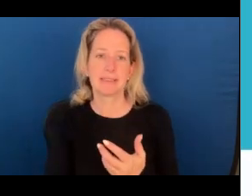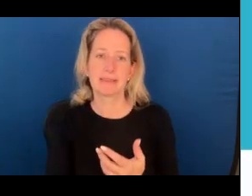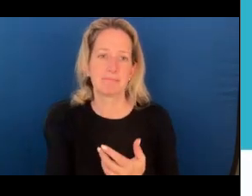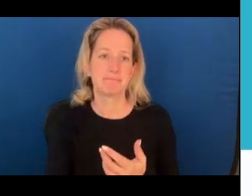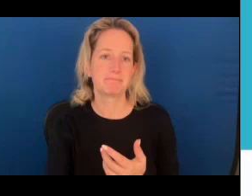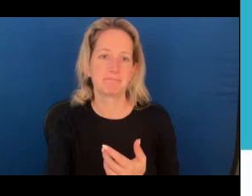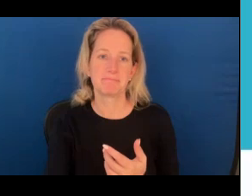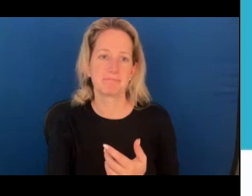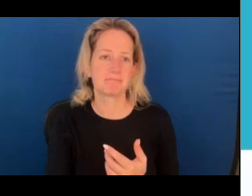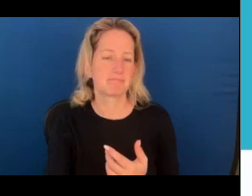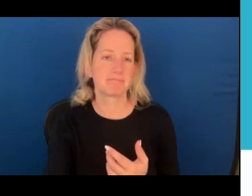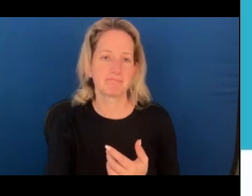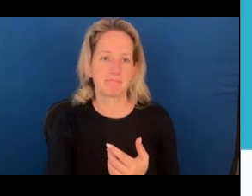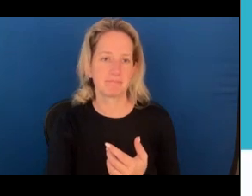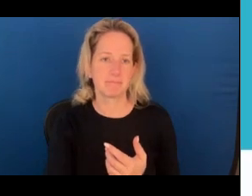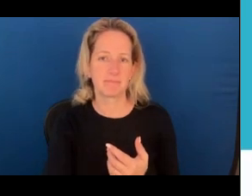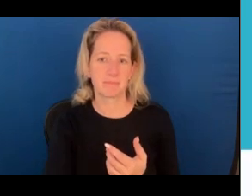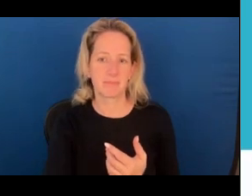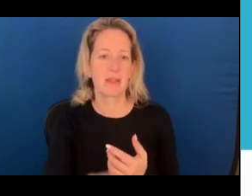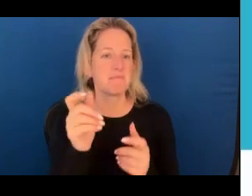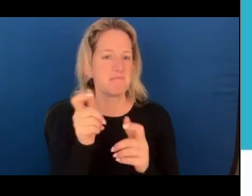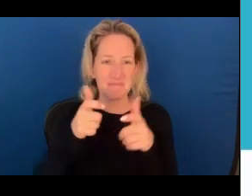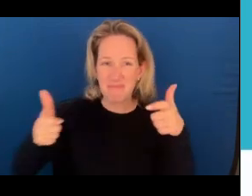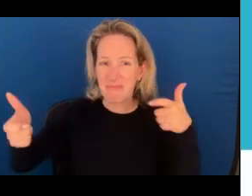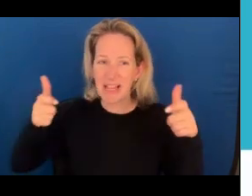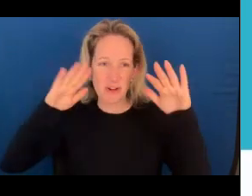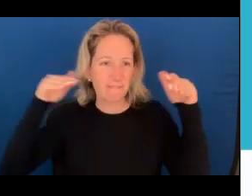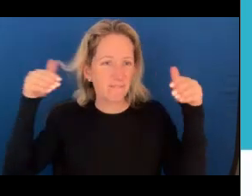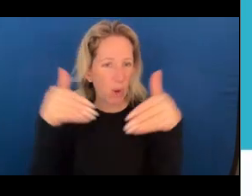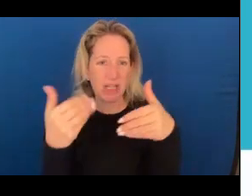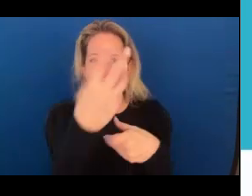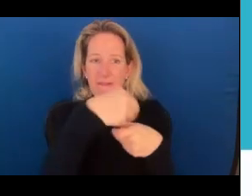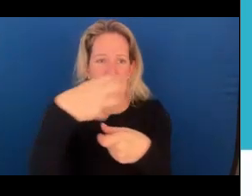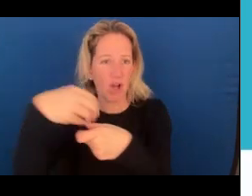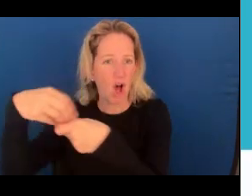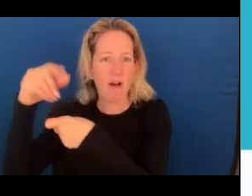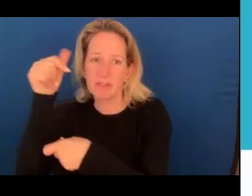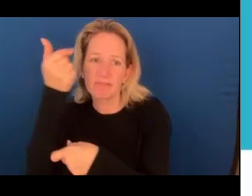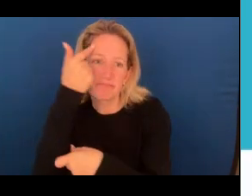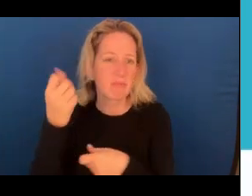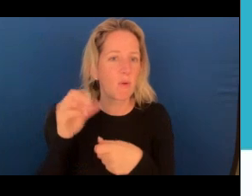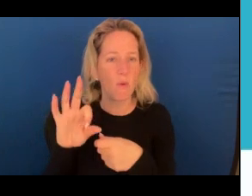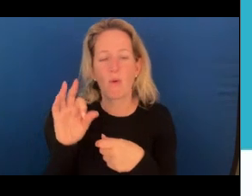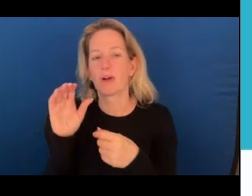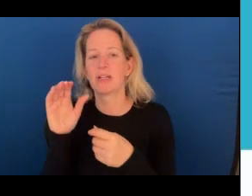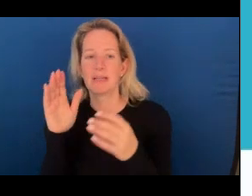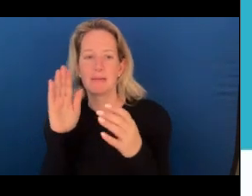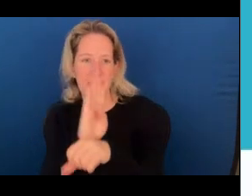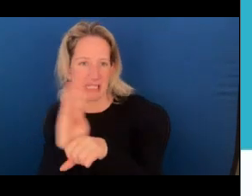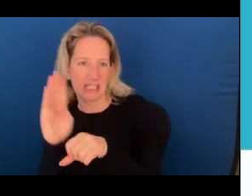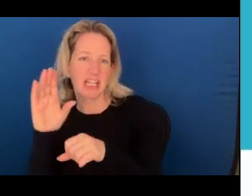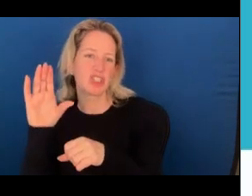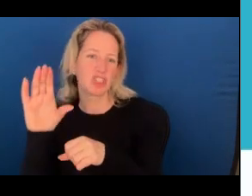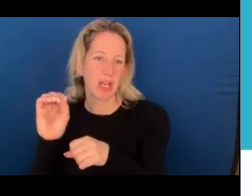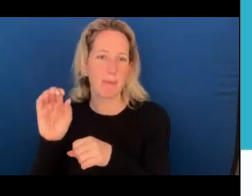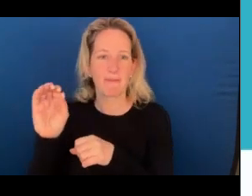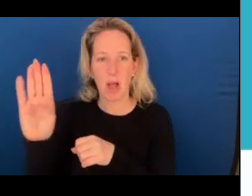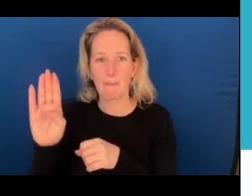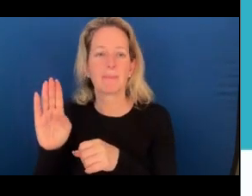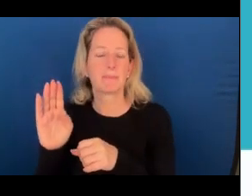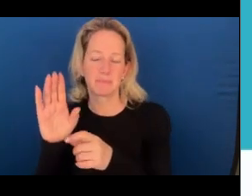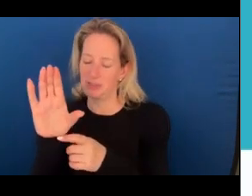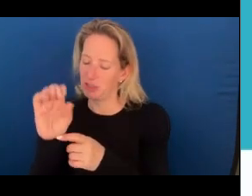the municipalities as well as chambers as one, the business leaders for chambers. They connect us to their members, and two,